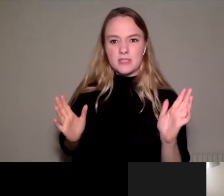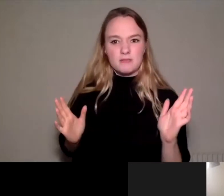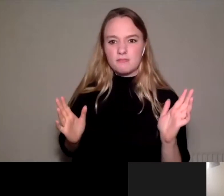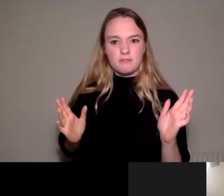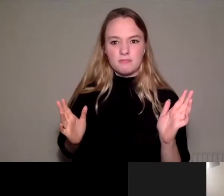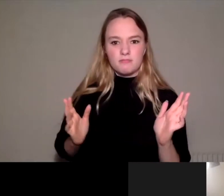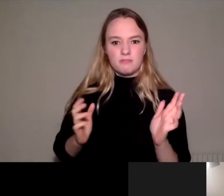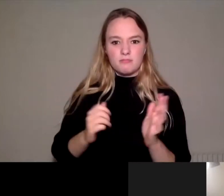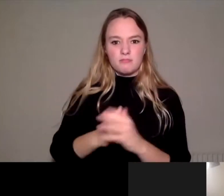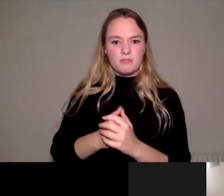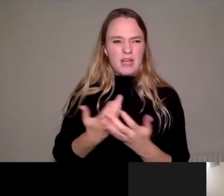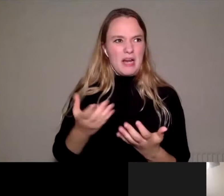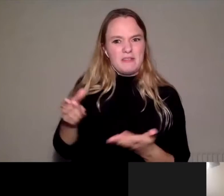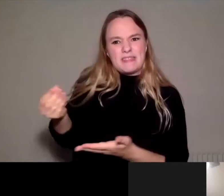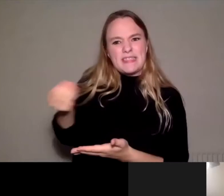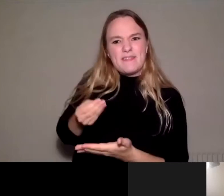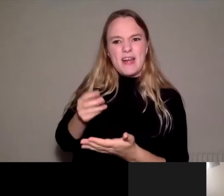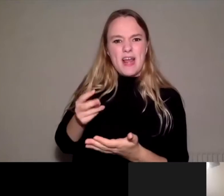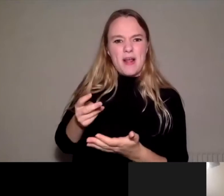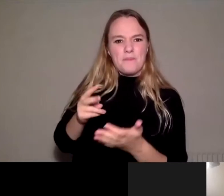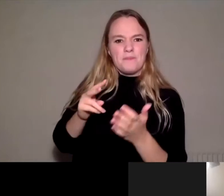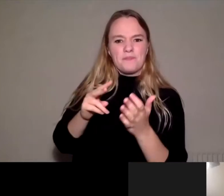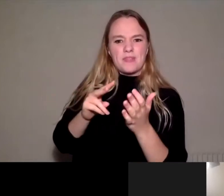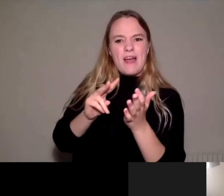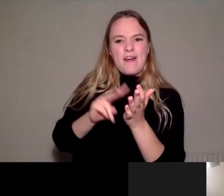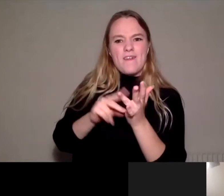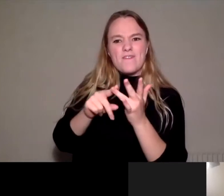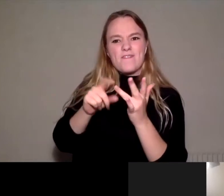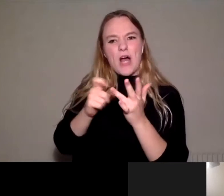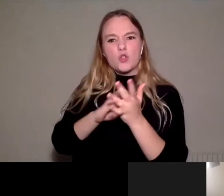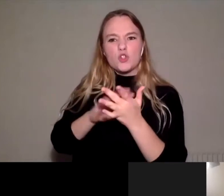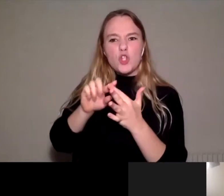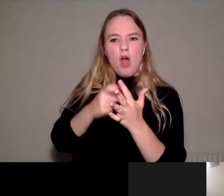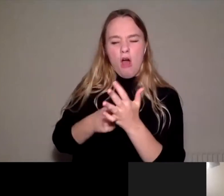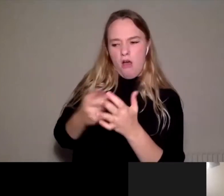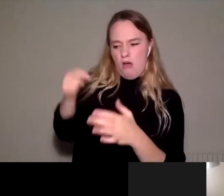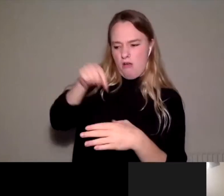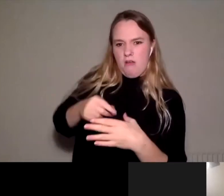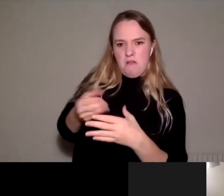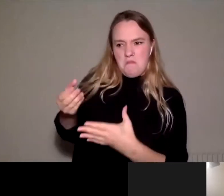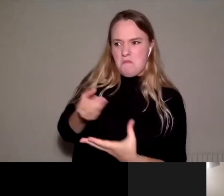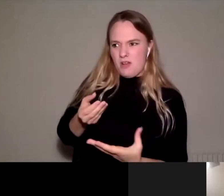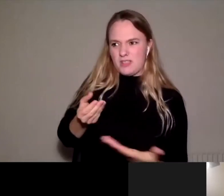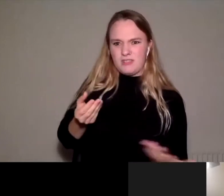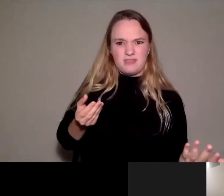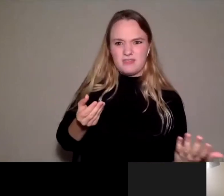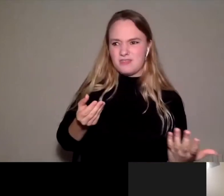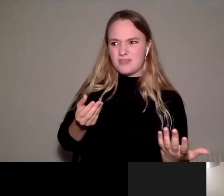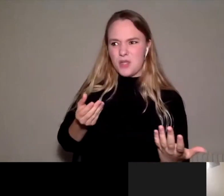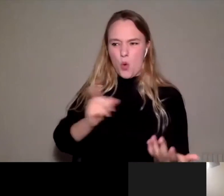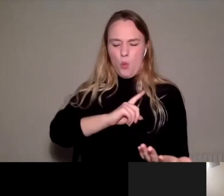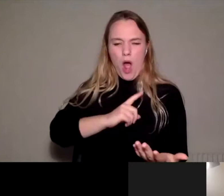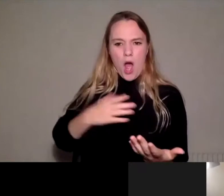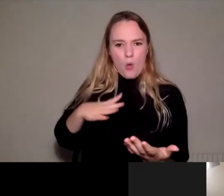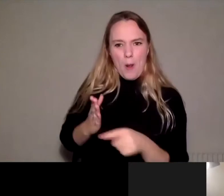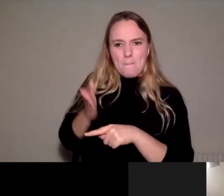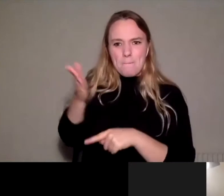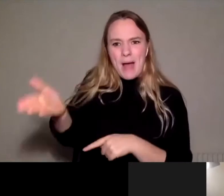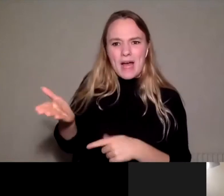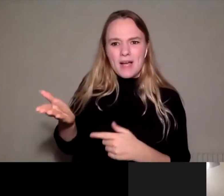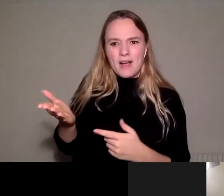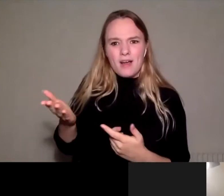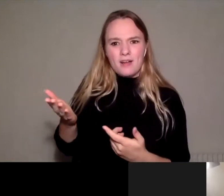a Debenhams voucher. But that doesn't really address the real problem. And why would I even want to shop in a shop like that anymore that